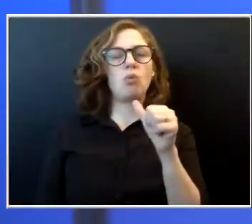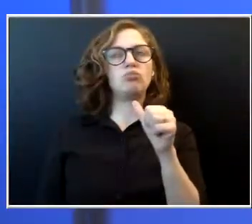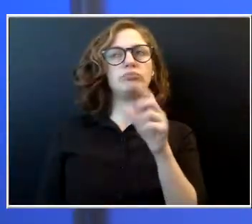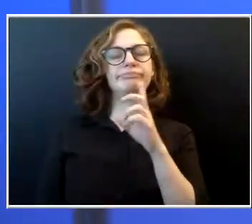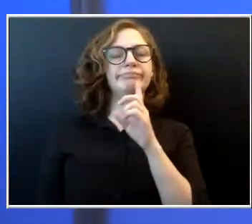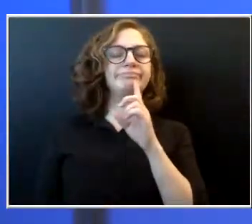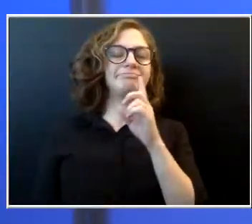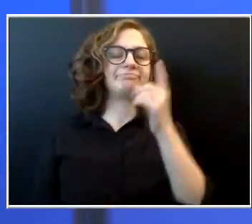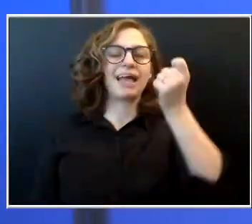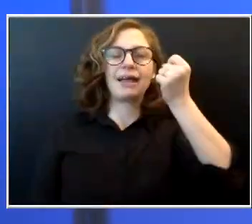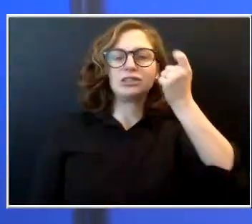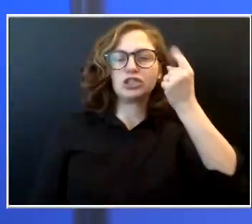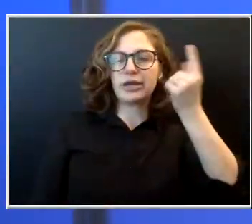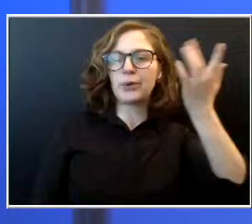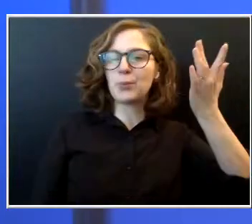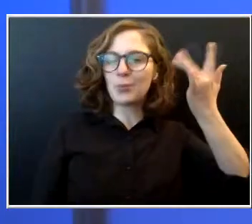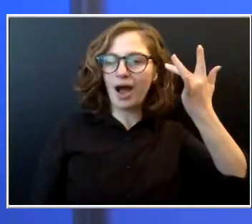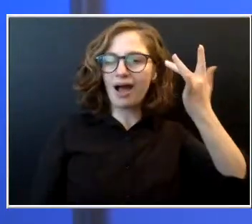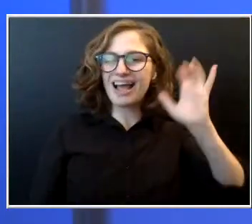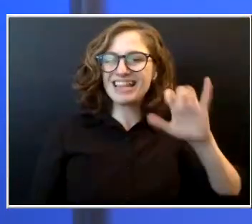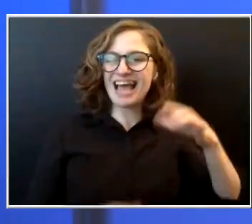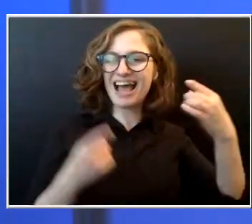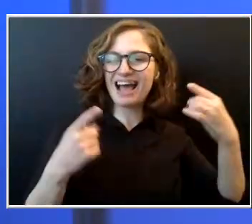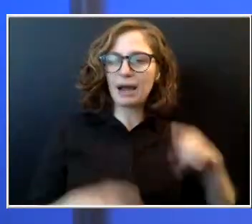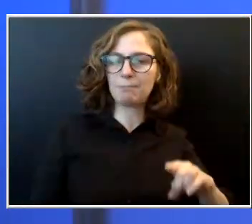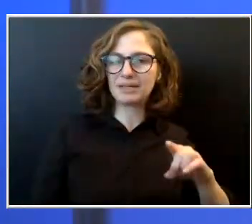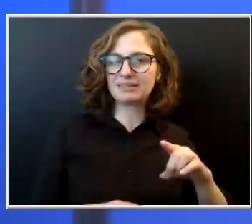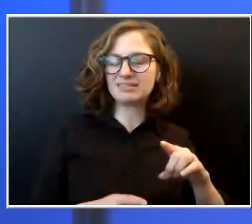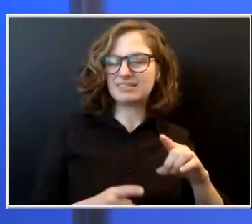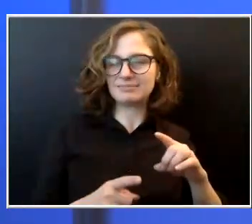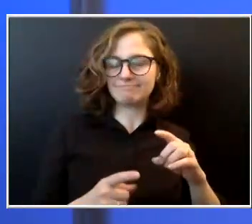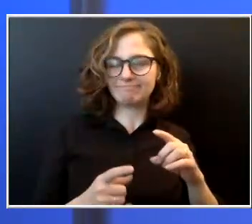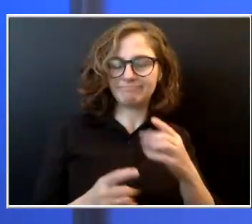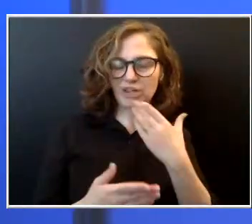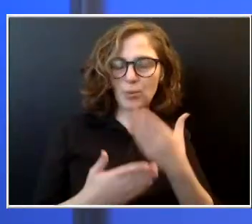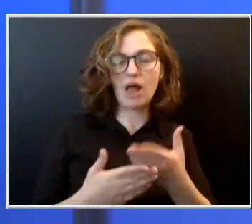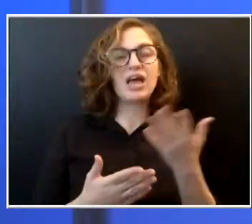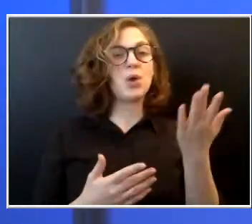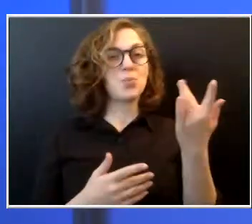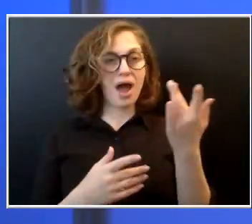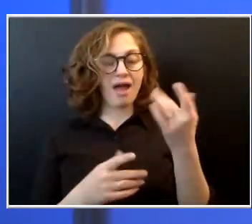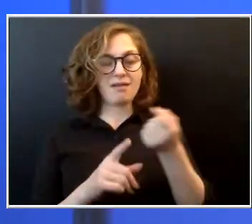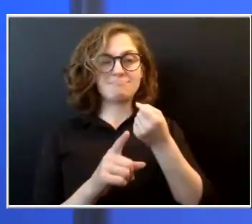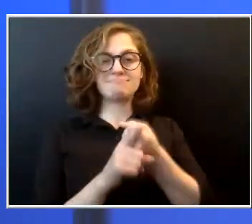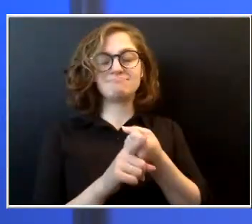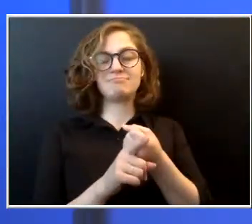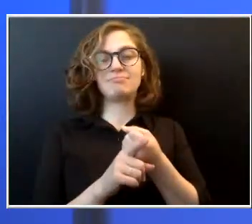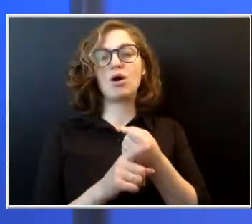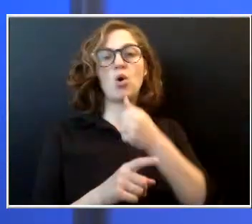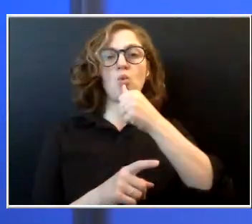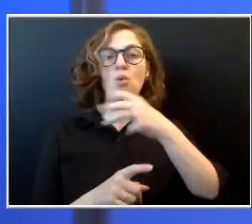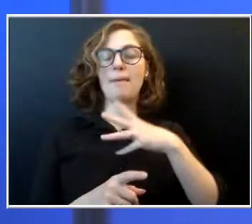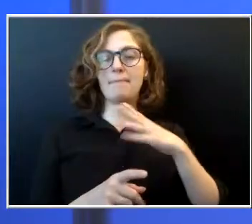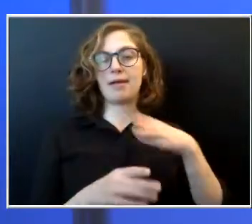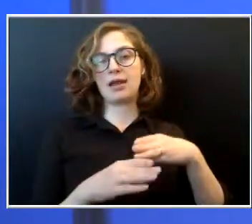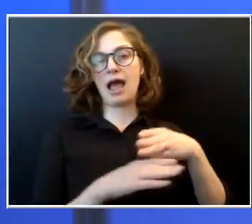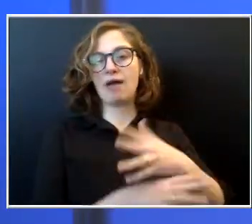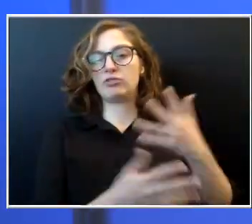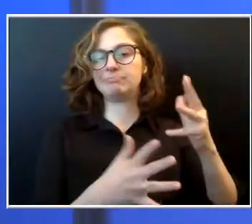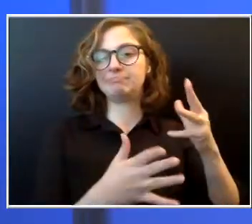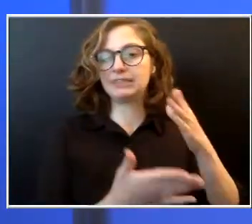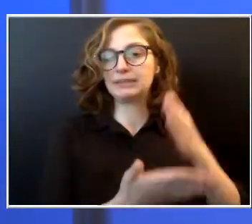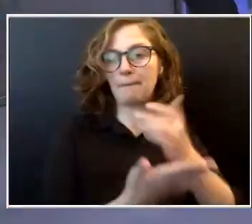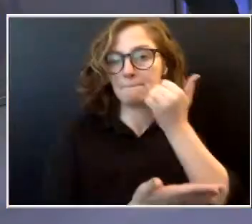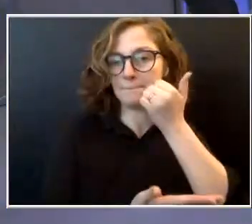it happens more commonly in postmenopausal women, because that's really the 90% of people who get this stress cardiomyopathy. So we don't